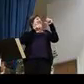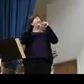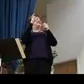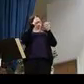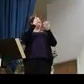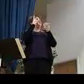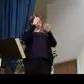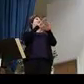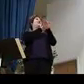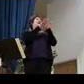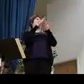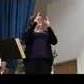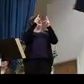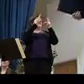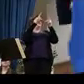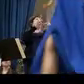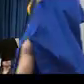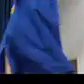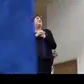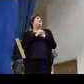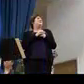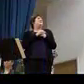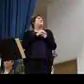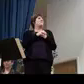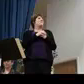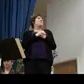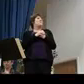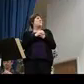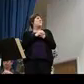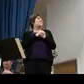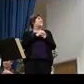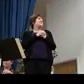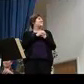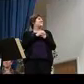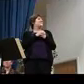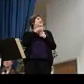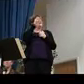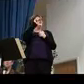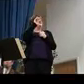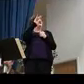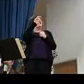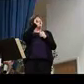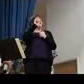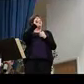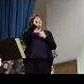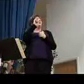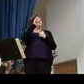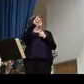Nicole Ray Lane, Associate of Applied Science,